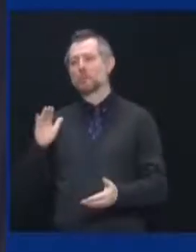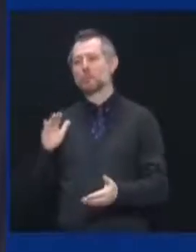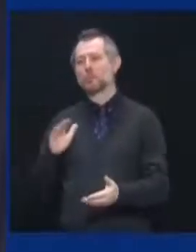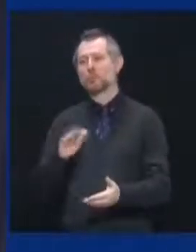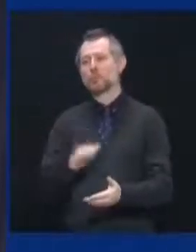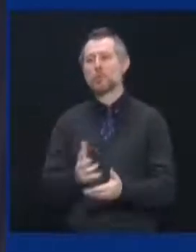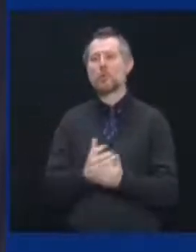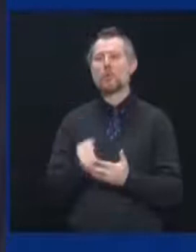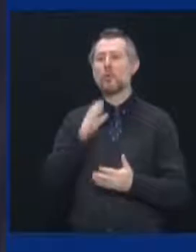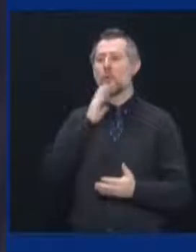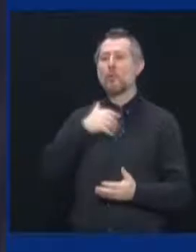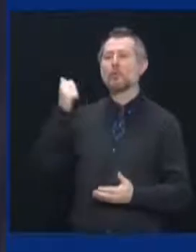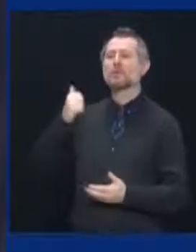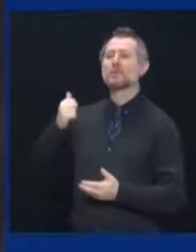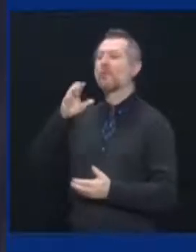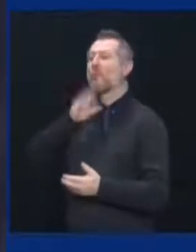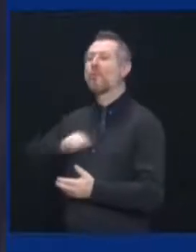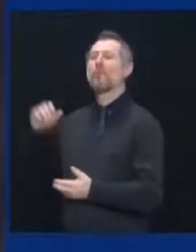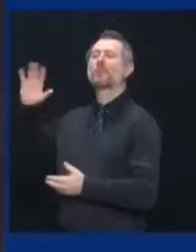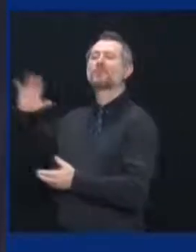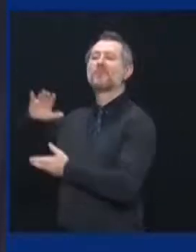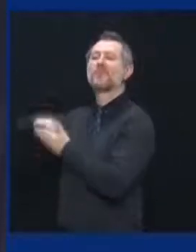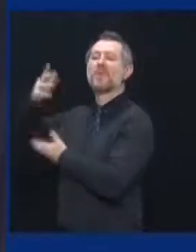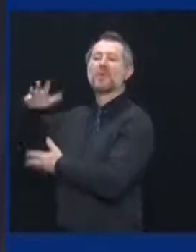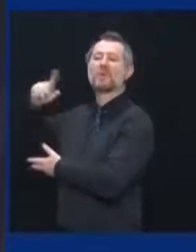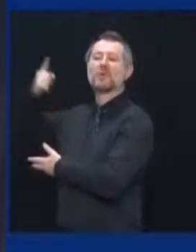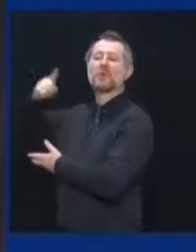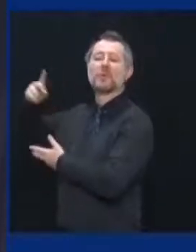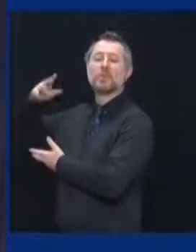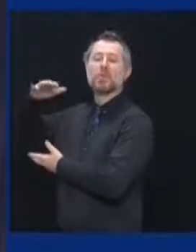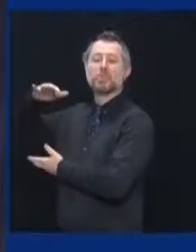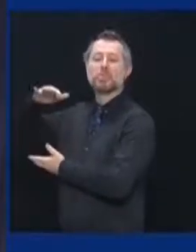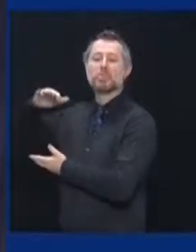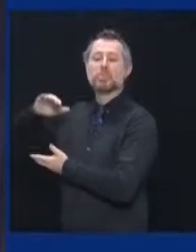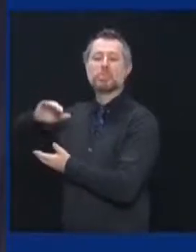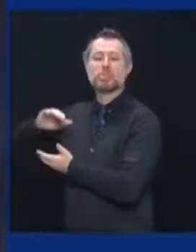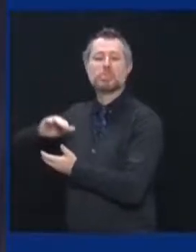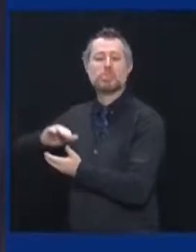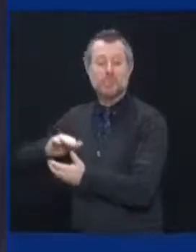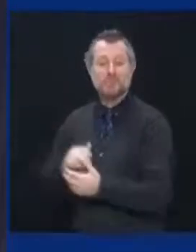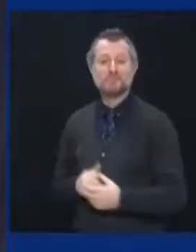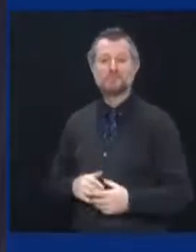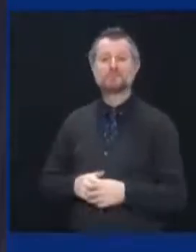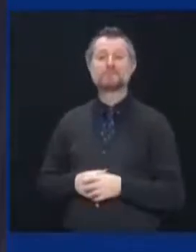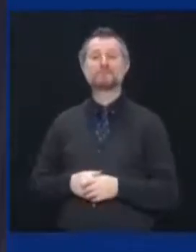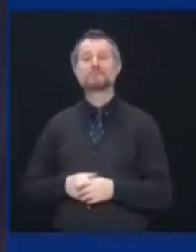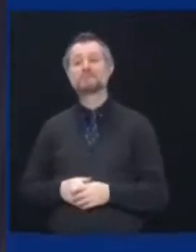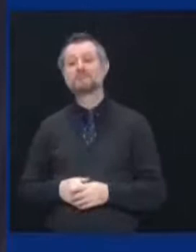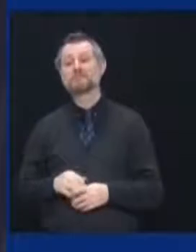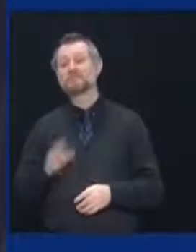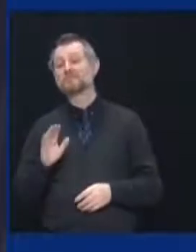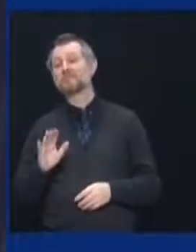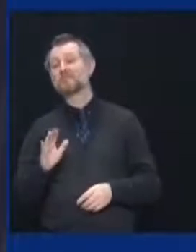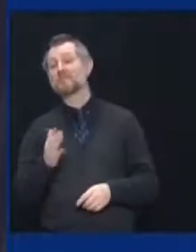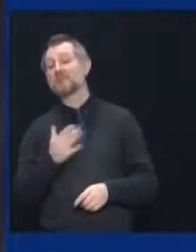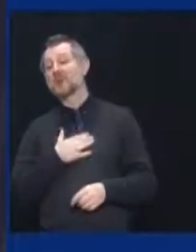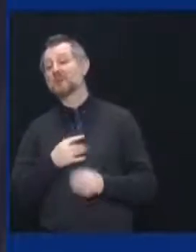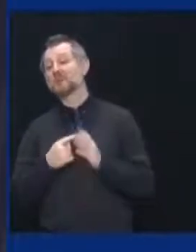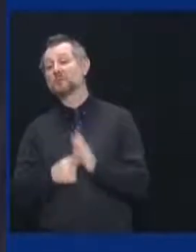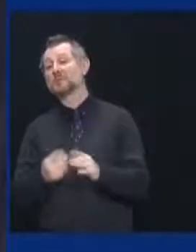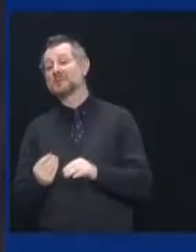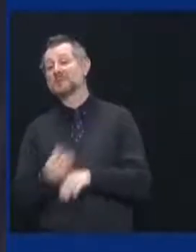past supply. So if you look at, let's go to the, do me a favor, pull up the slide for New